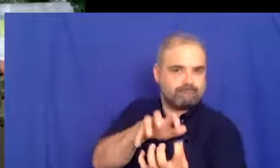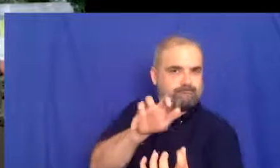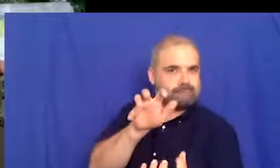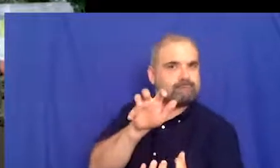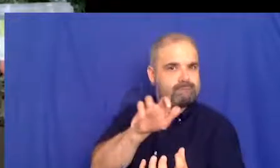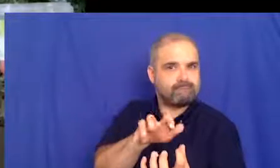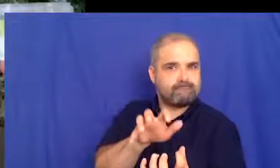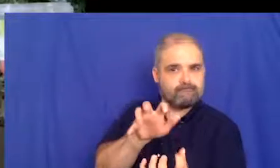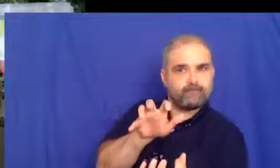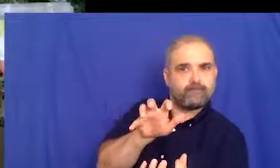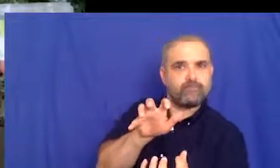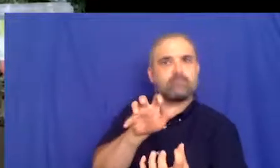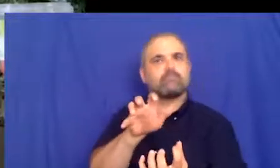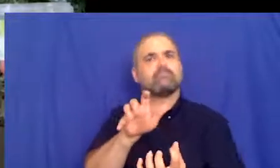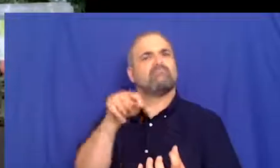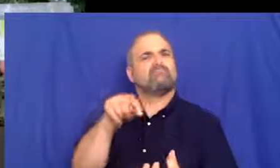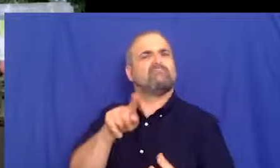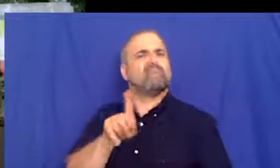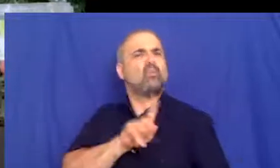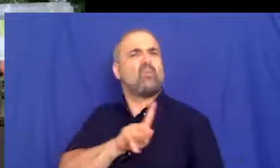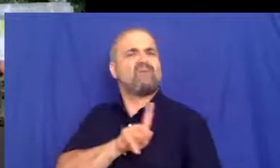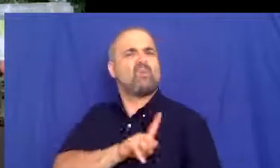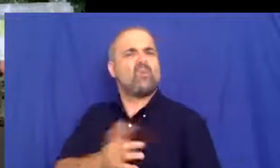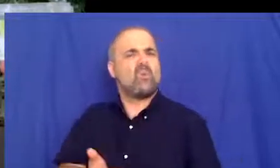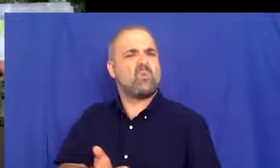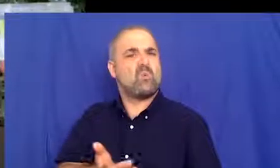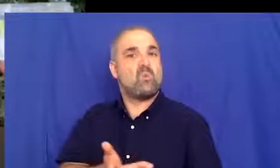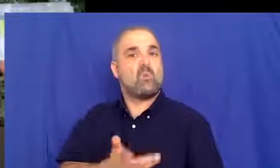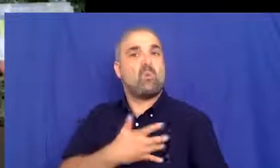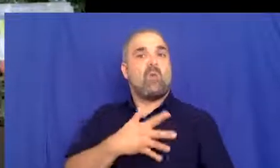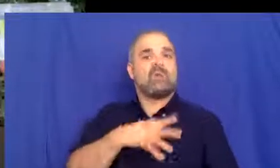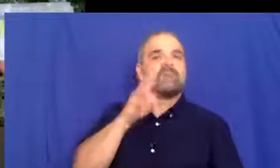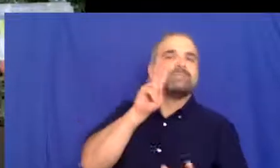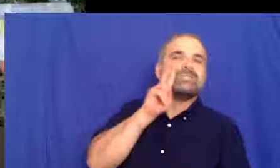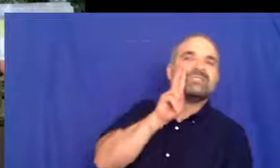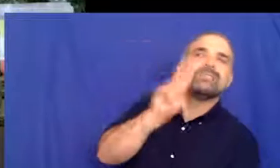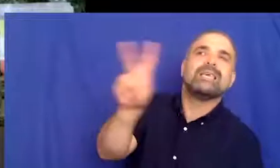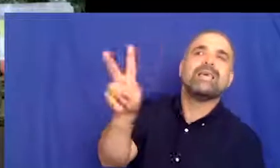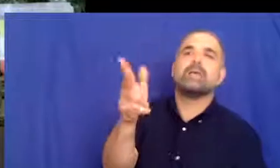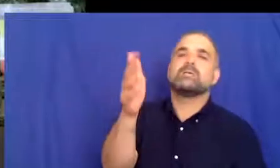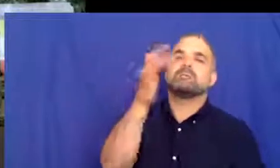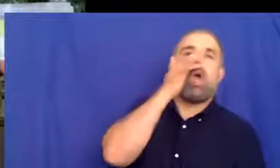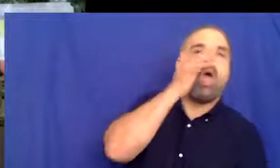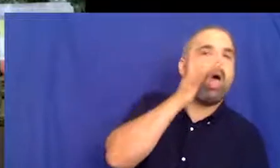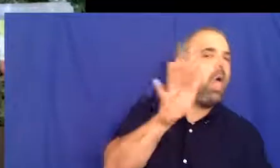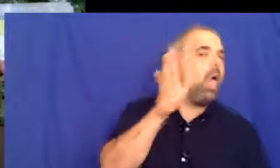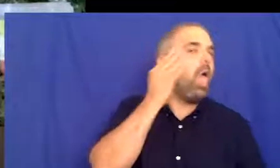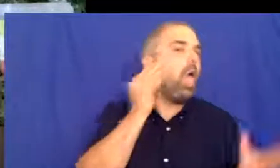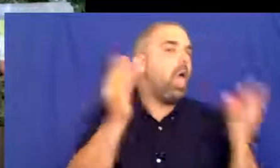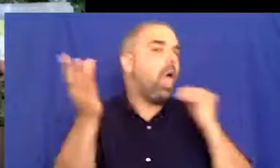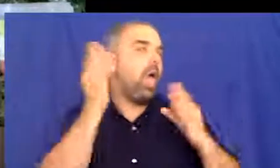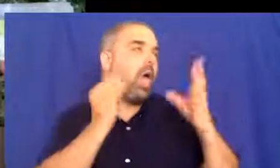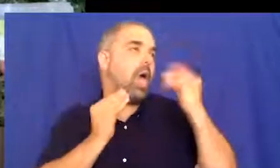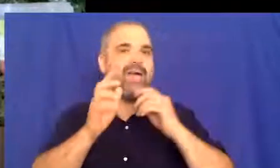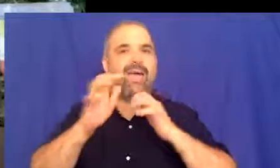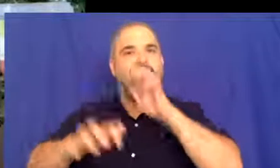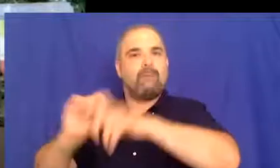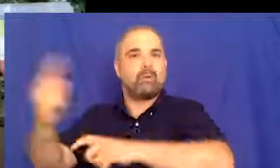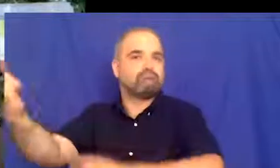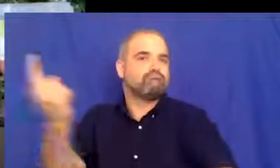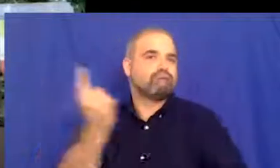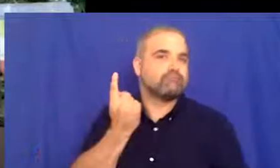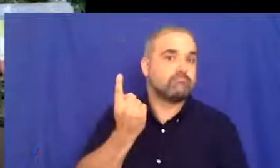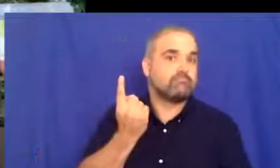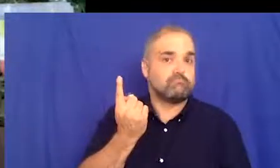not completely shut. By doing that, he allows himself to see, smell and hear things or animals that are coming to him.